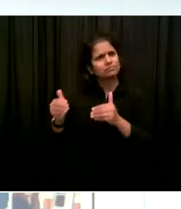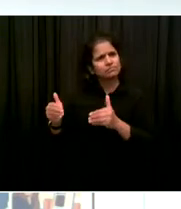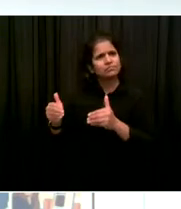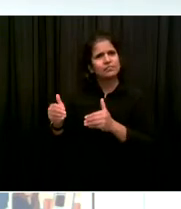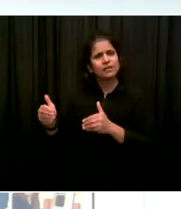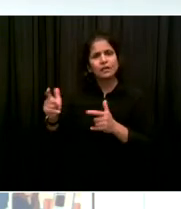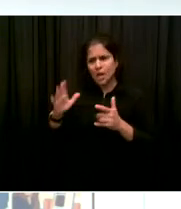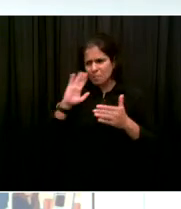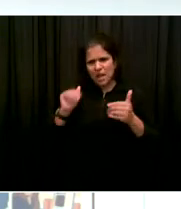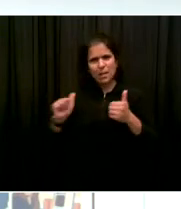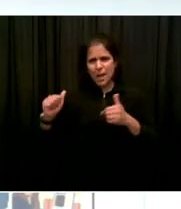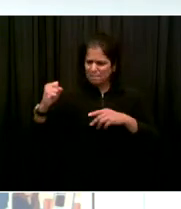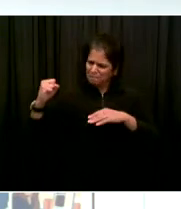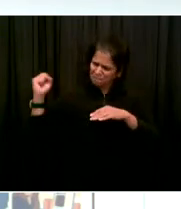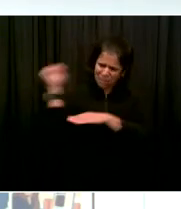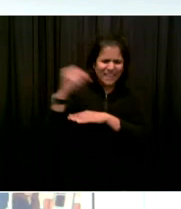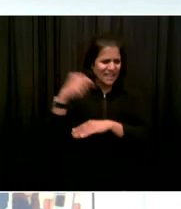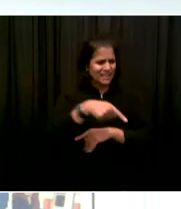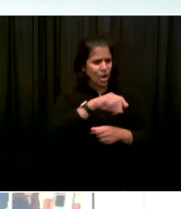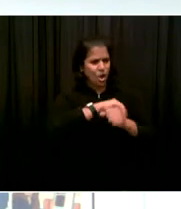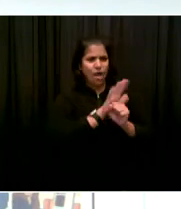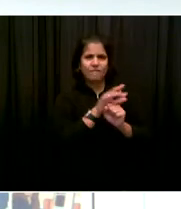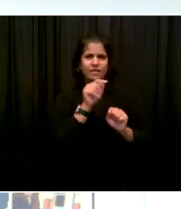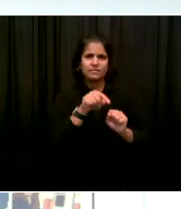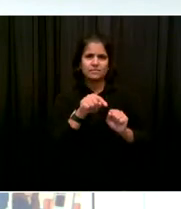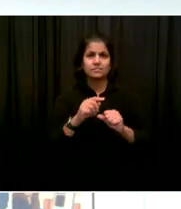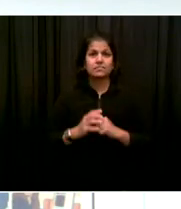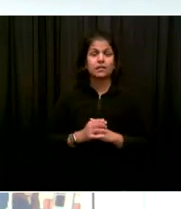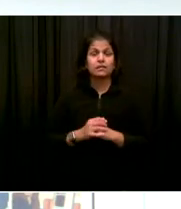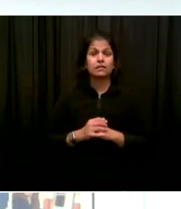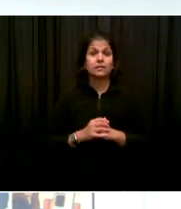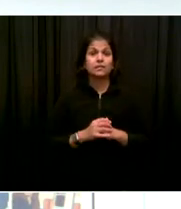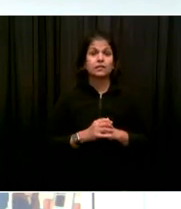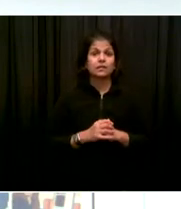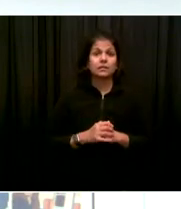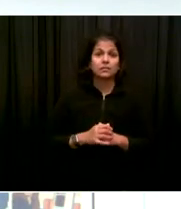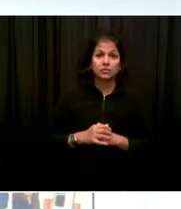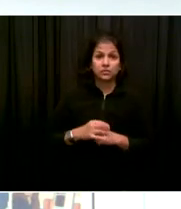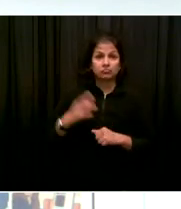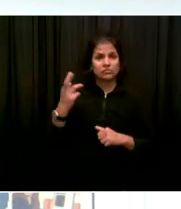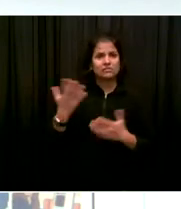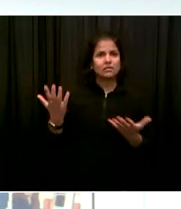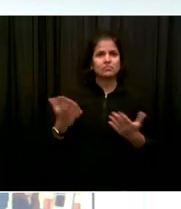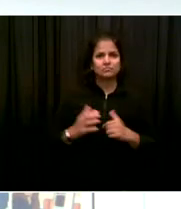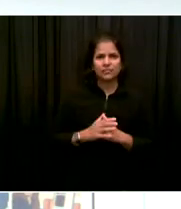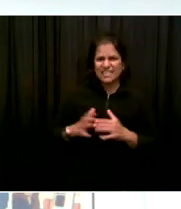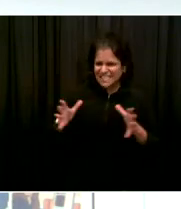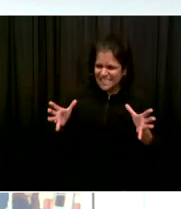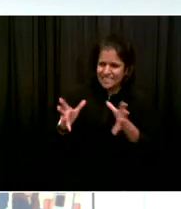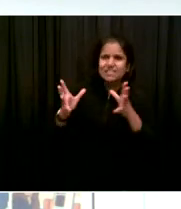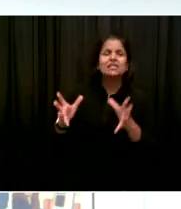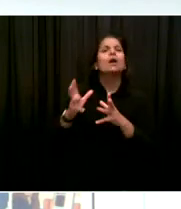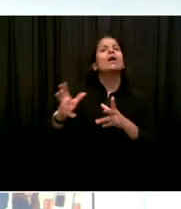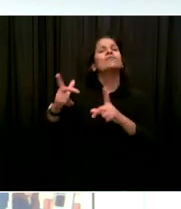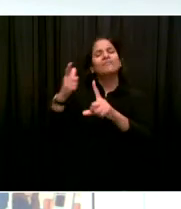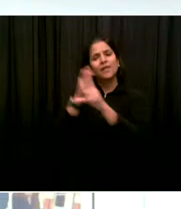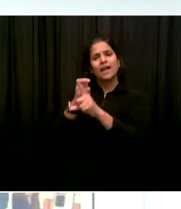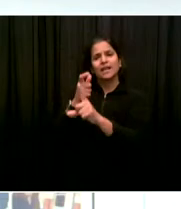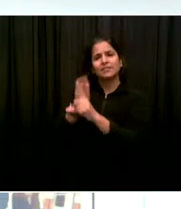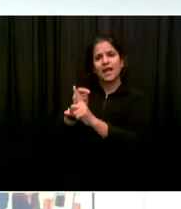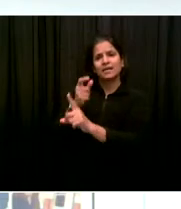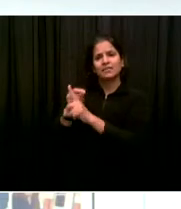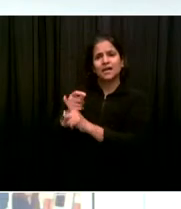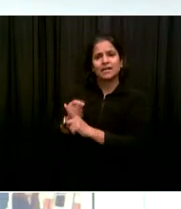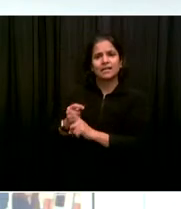in recent days. That's why we had such an aggressive focus on vaccination, which helped us get to that remarkable